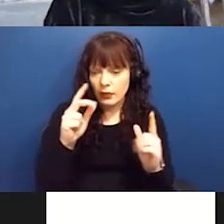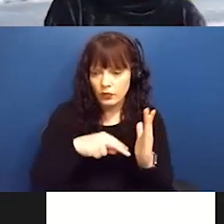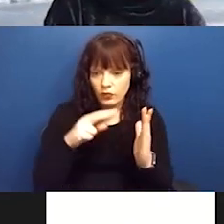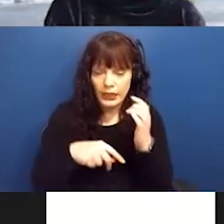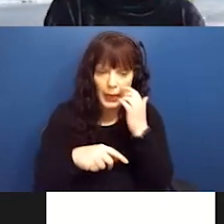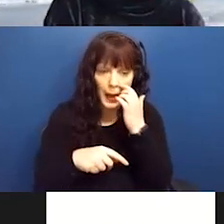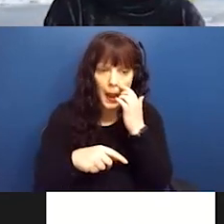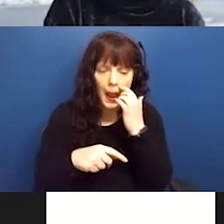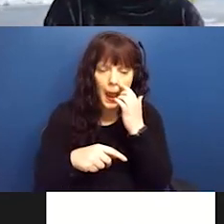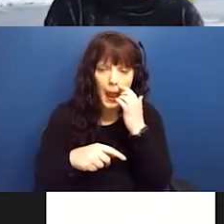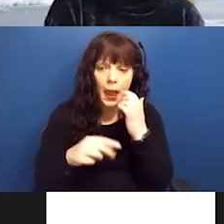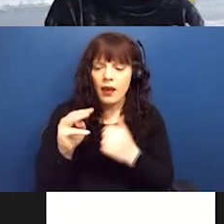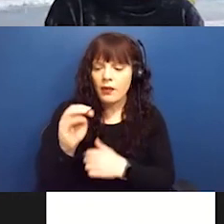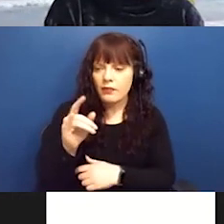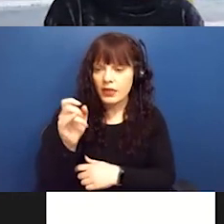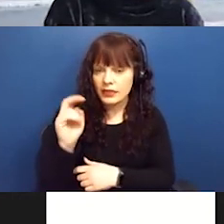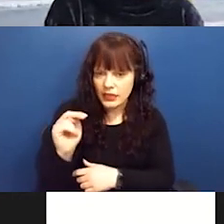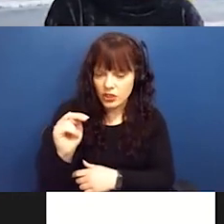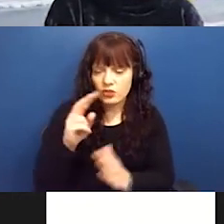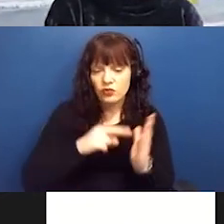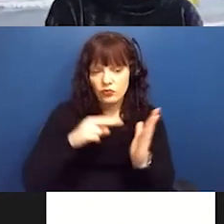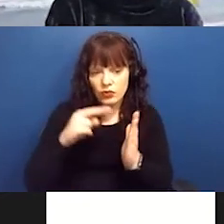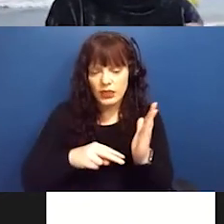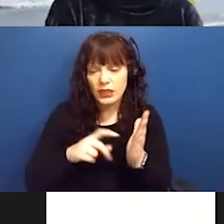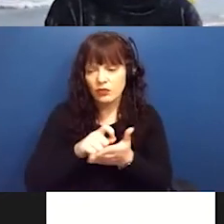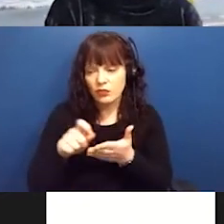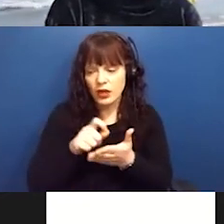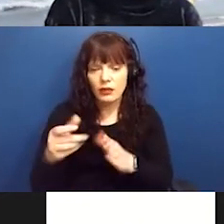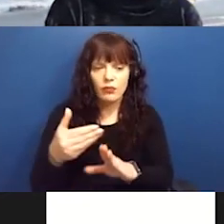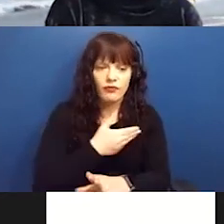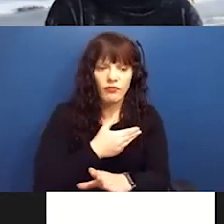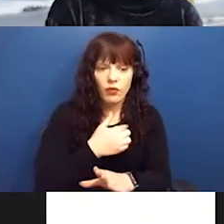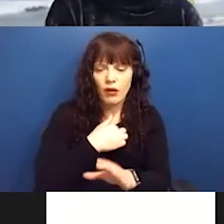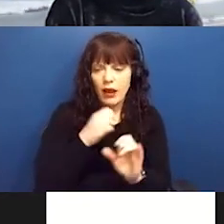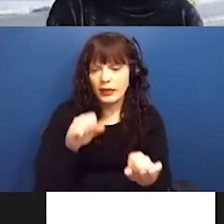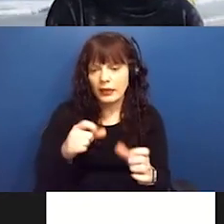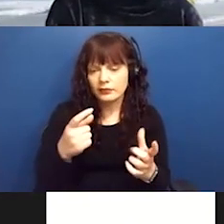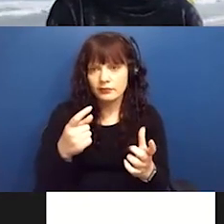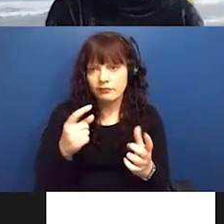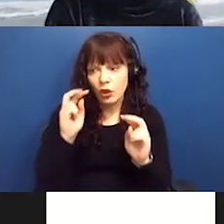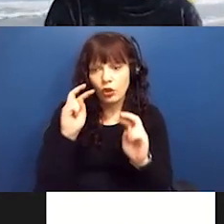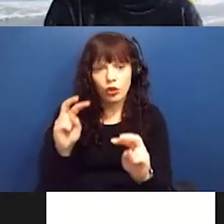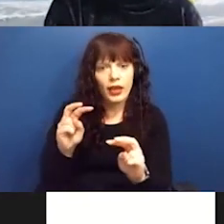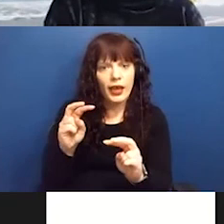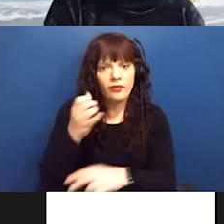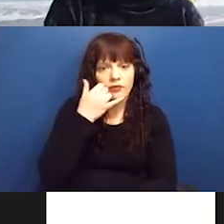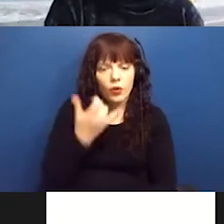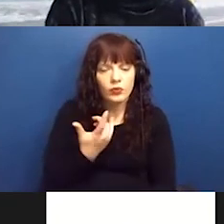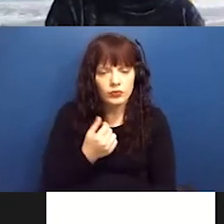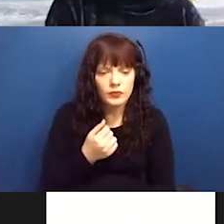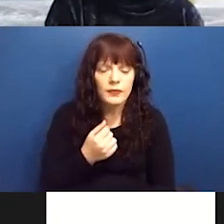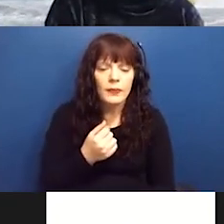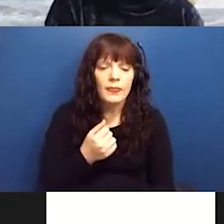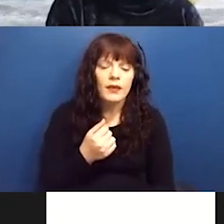meditating, reading, and writing before I am allowed to look at an electronic device. So,